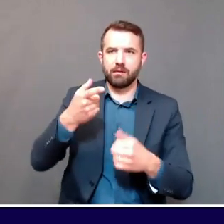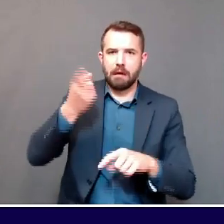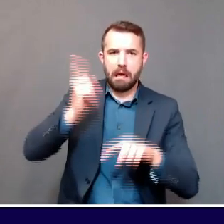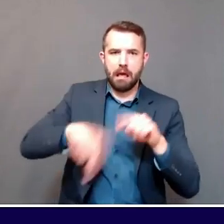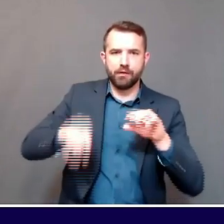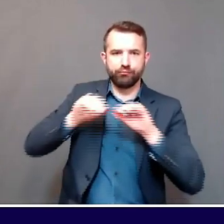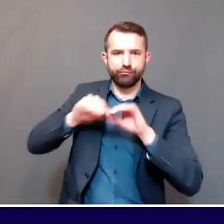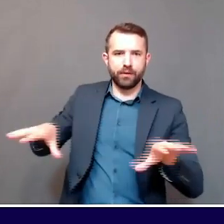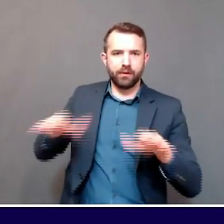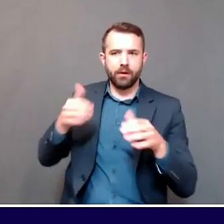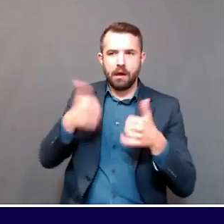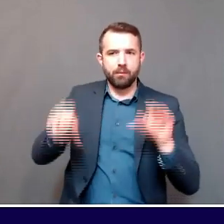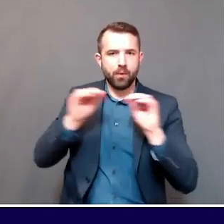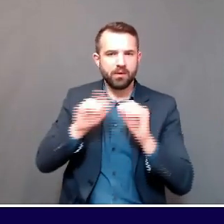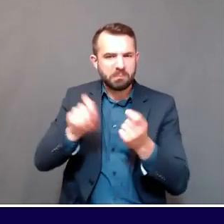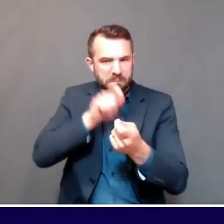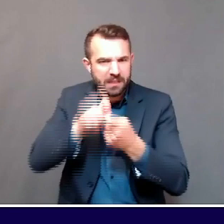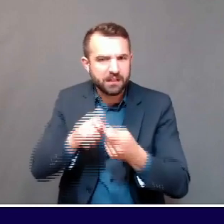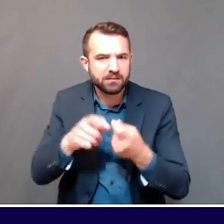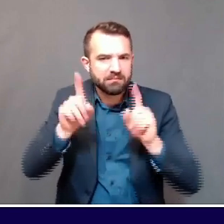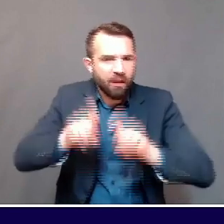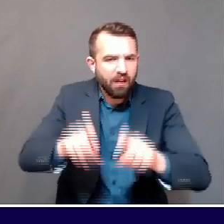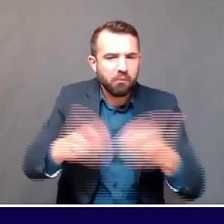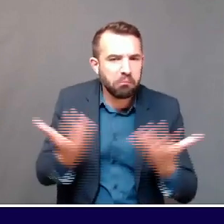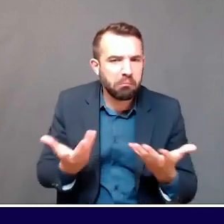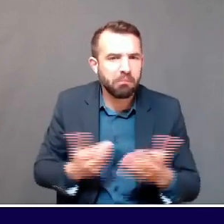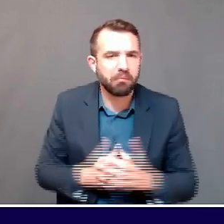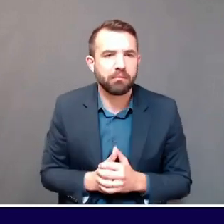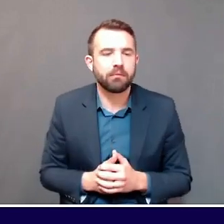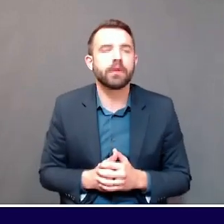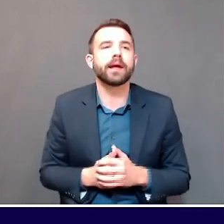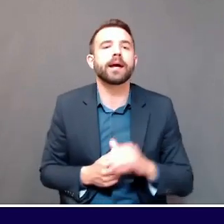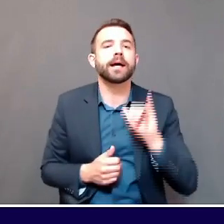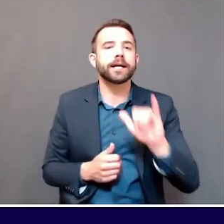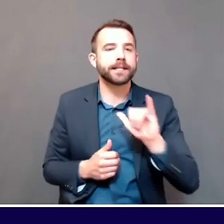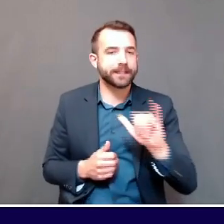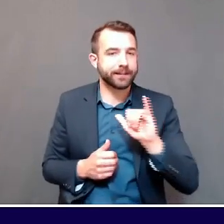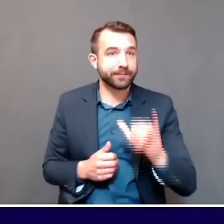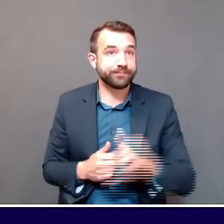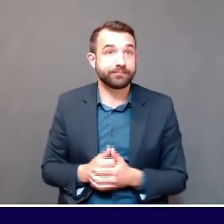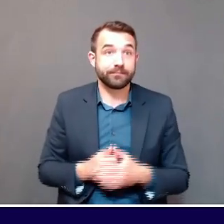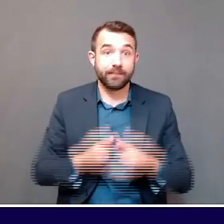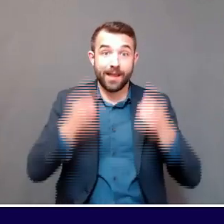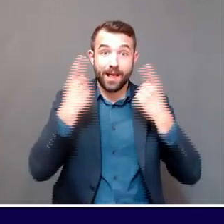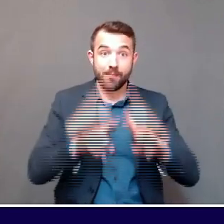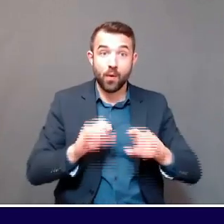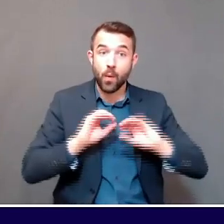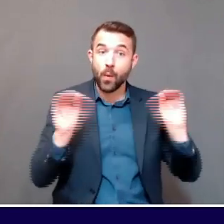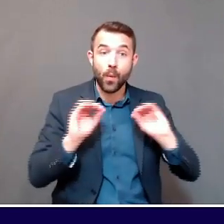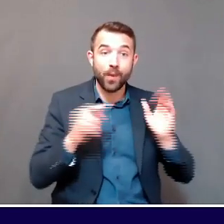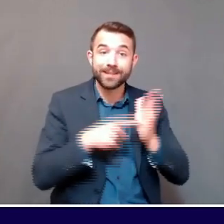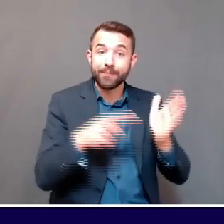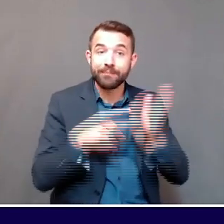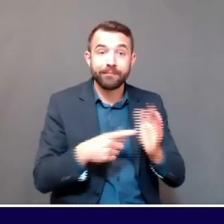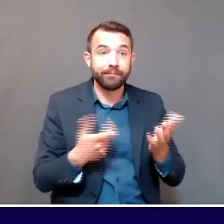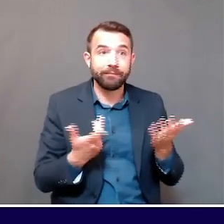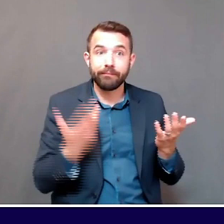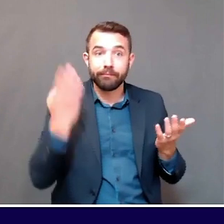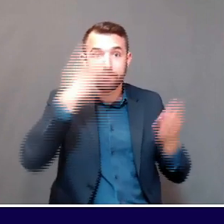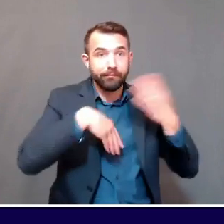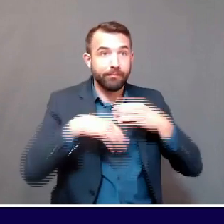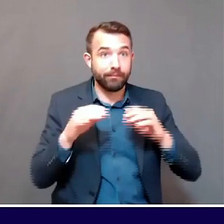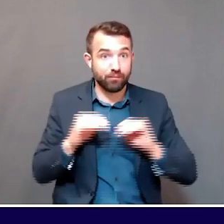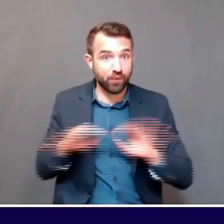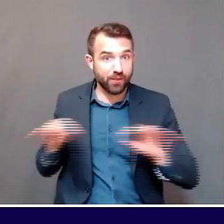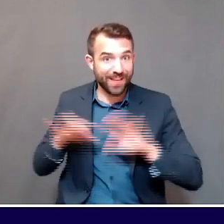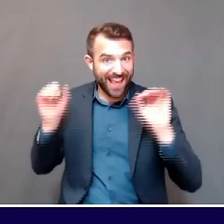or? So an asymptomatic person can be contagious throughout their entire duration of illness. So someone who